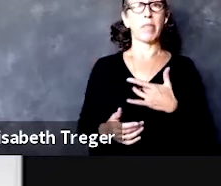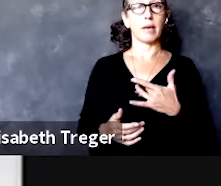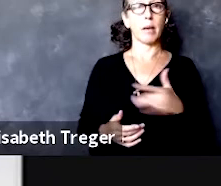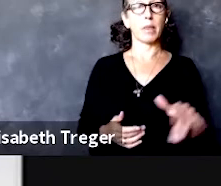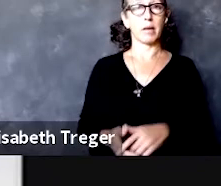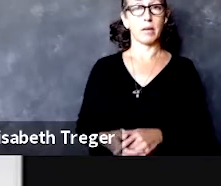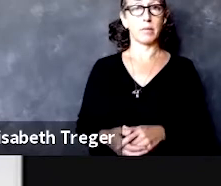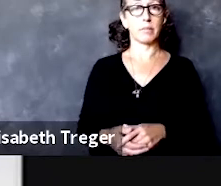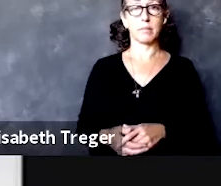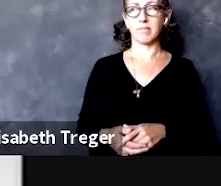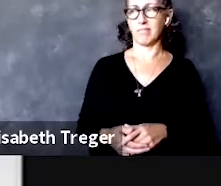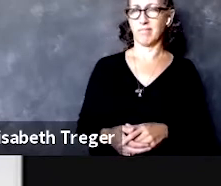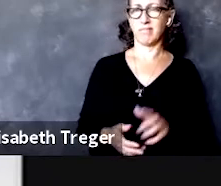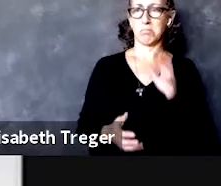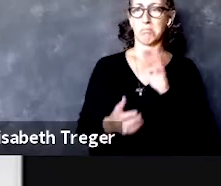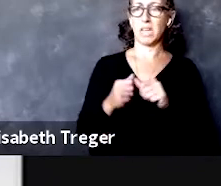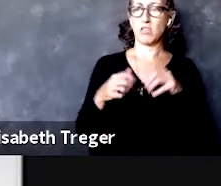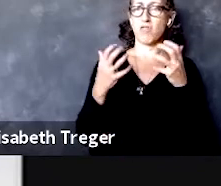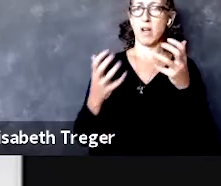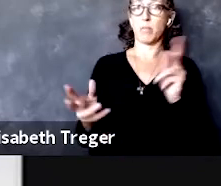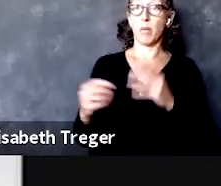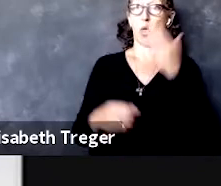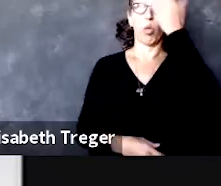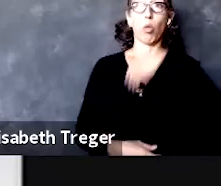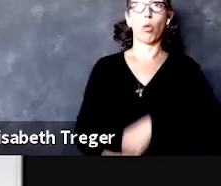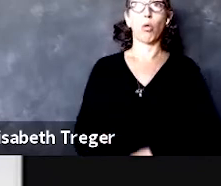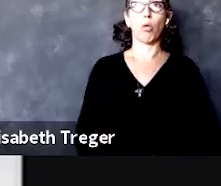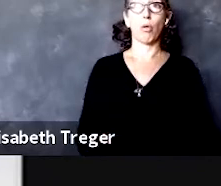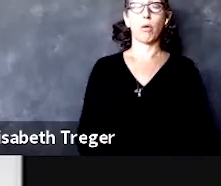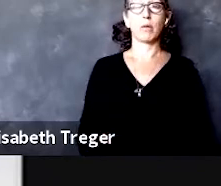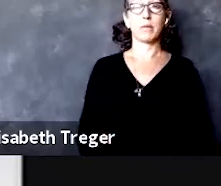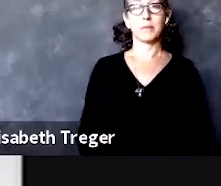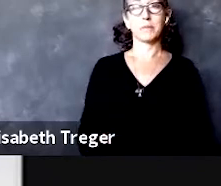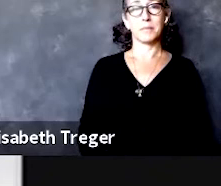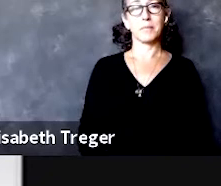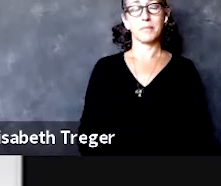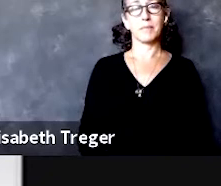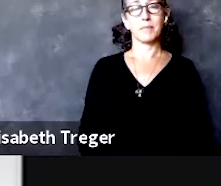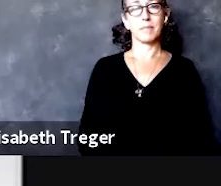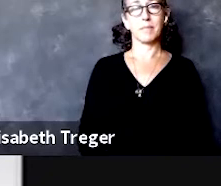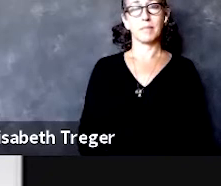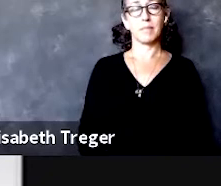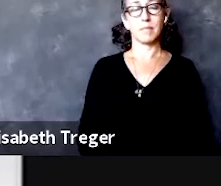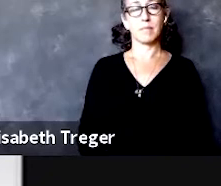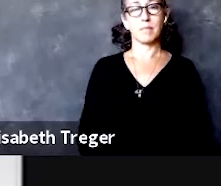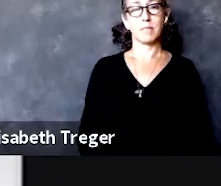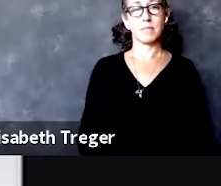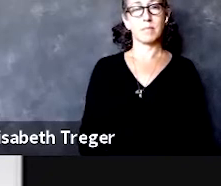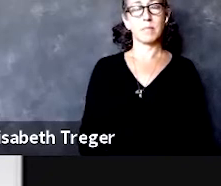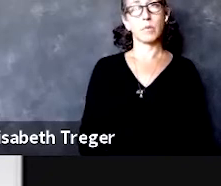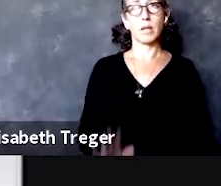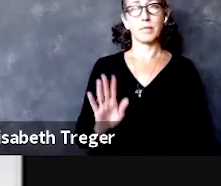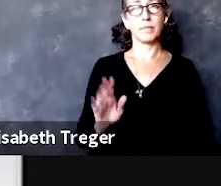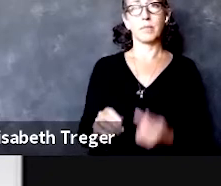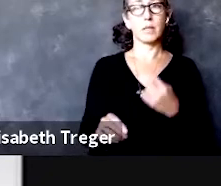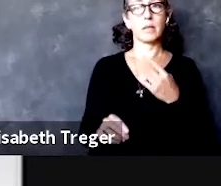Well, you're a nasty crowd, only a couple of you. All right, so the difference between those two ways, well, I'll say it a different